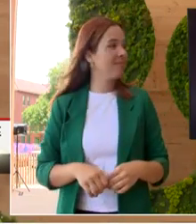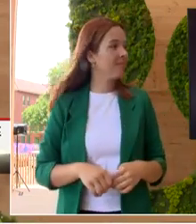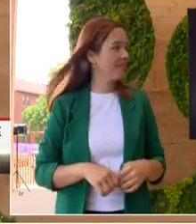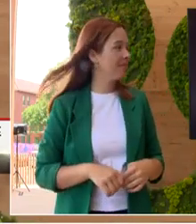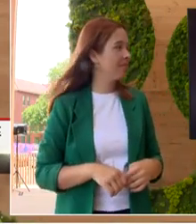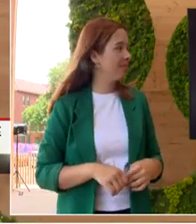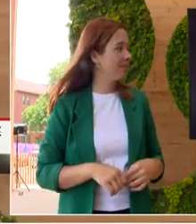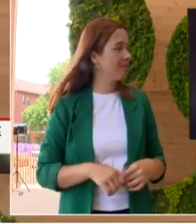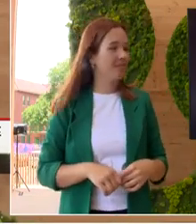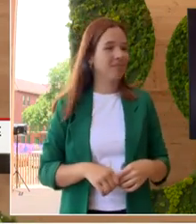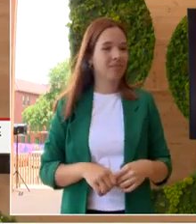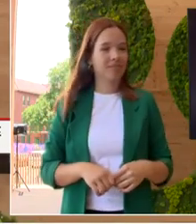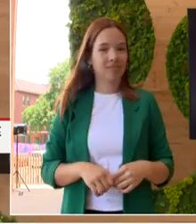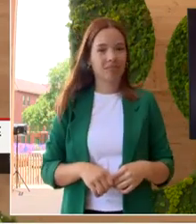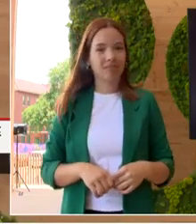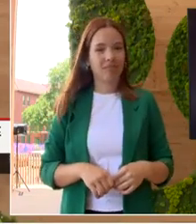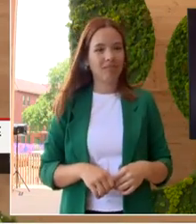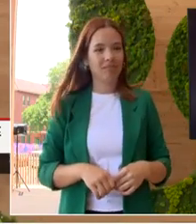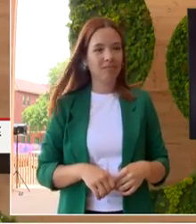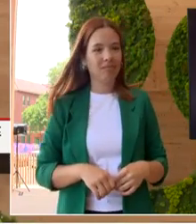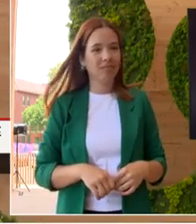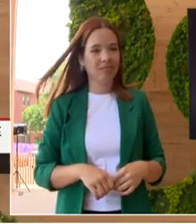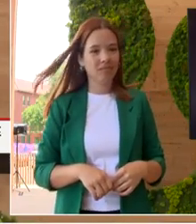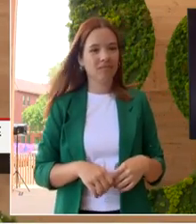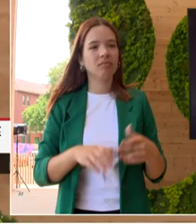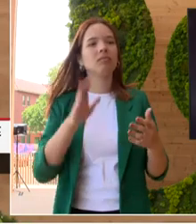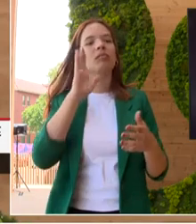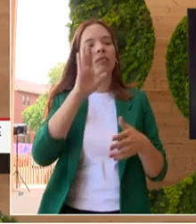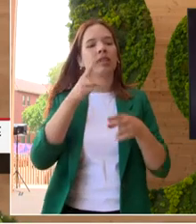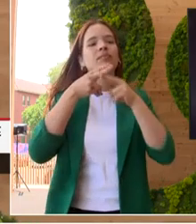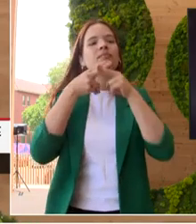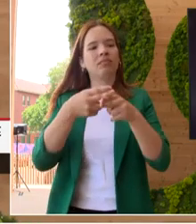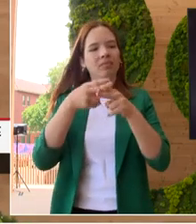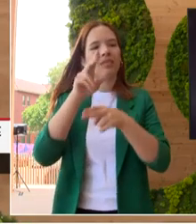It will also be net carbon zero.